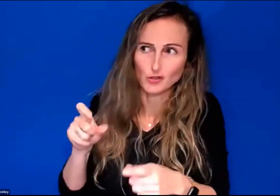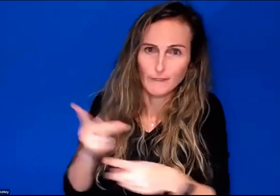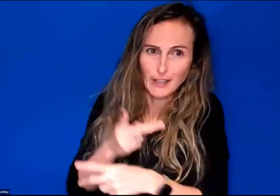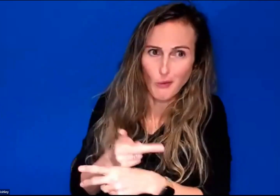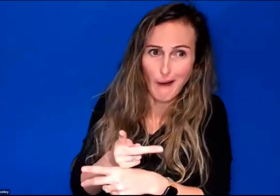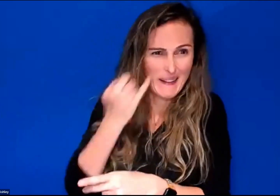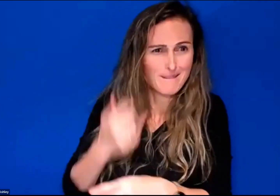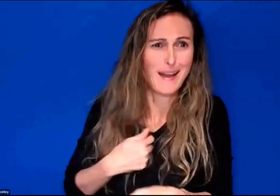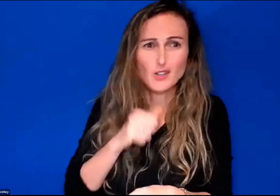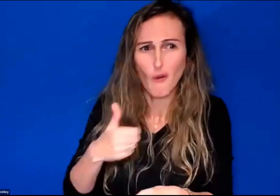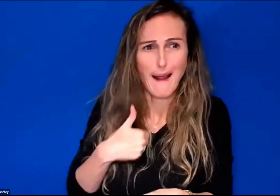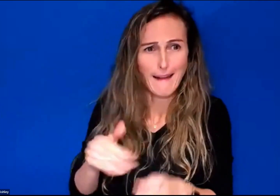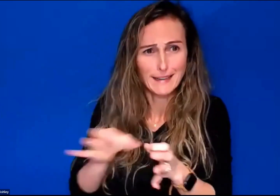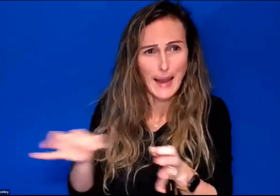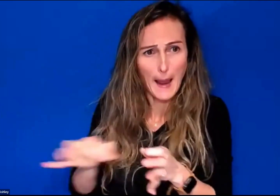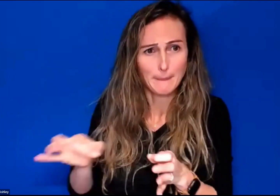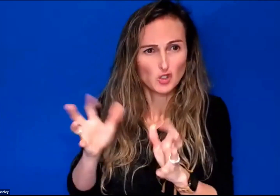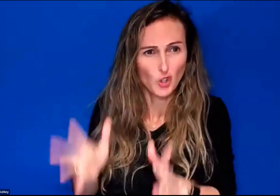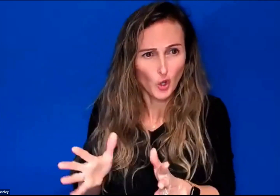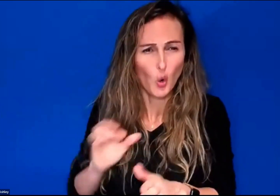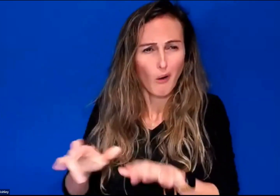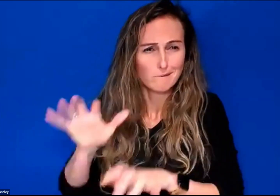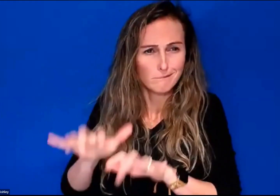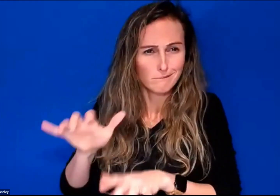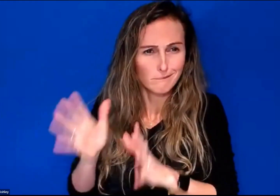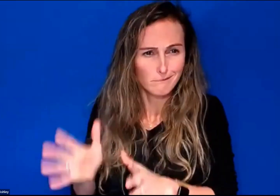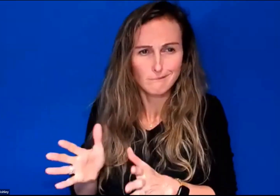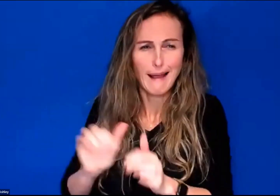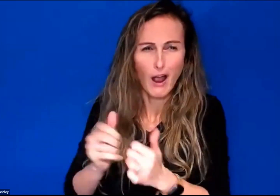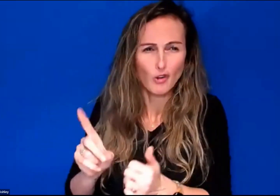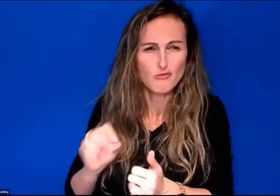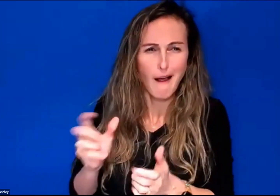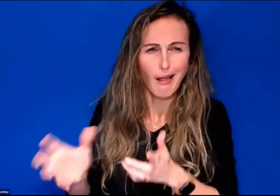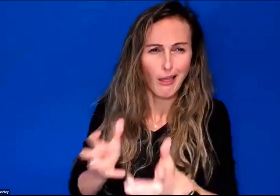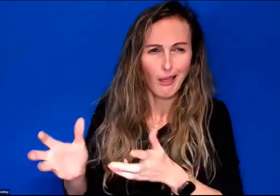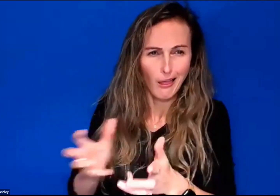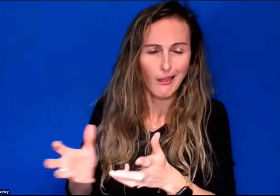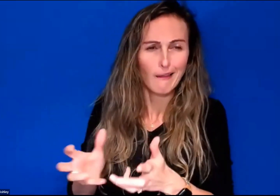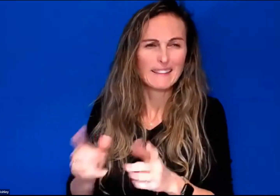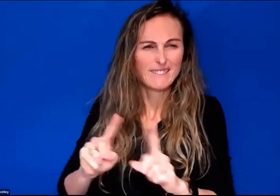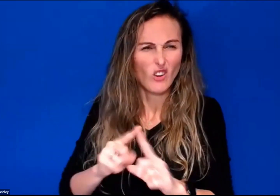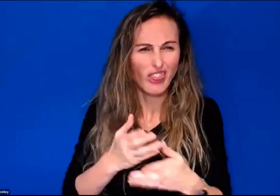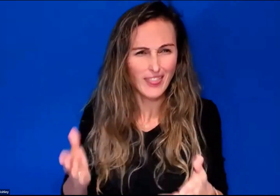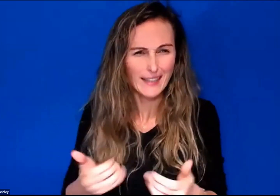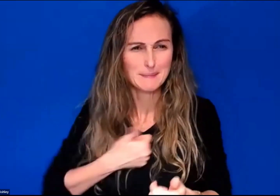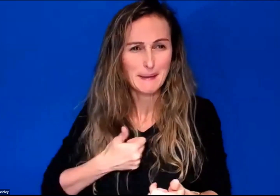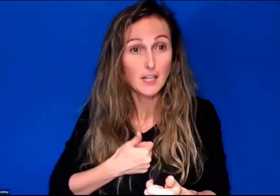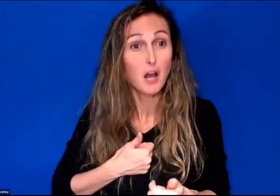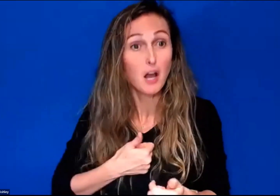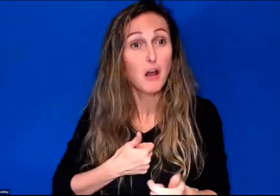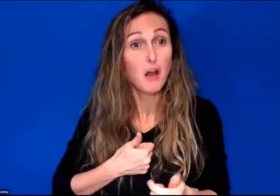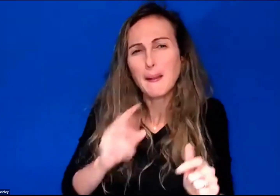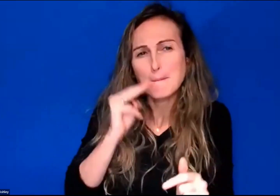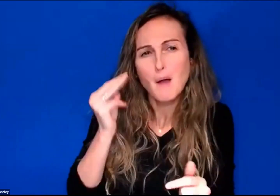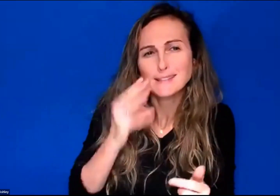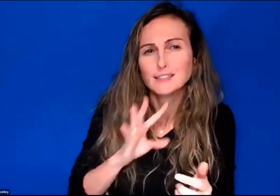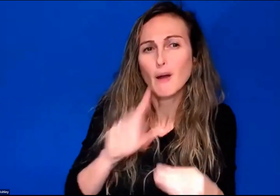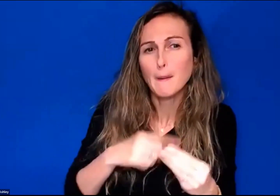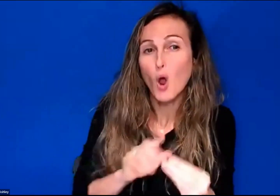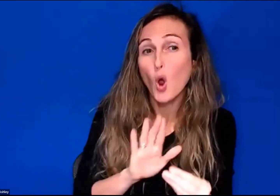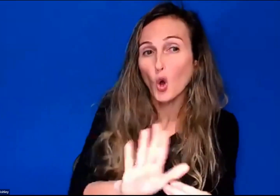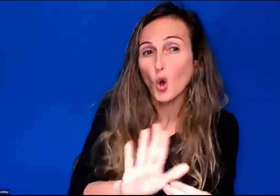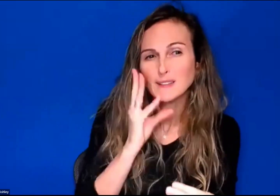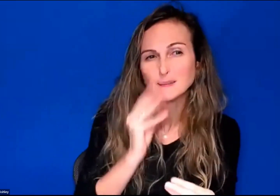asking questions around the studio. Yeah, and I will really let Monse talk about her experience was in terms of